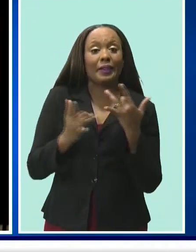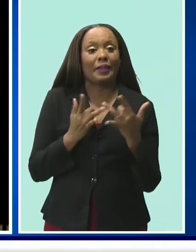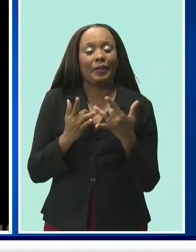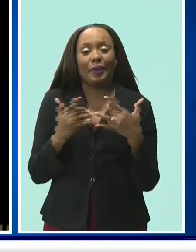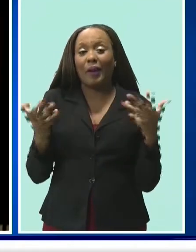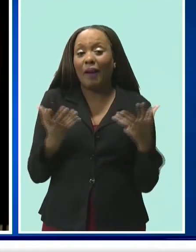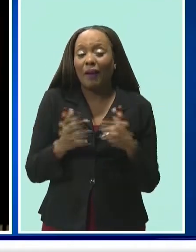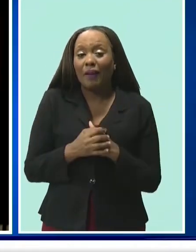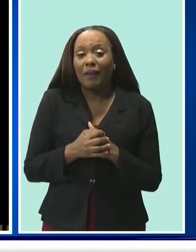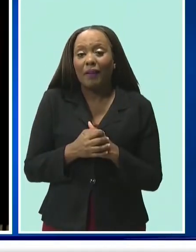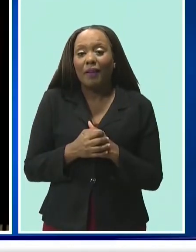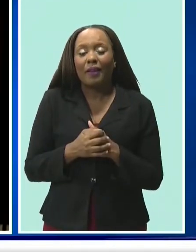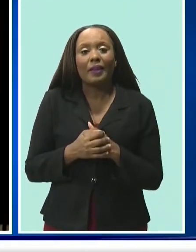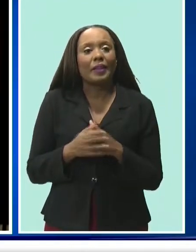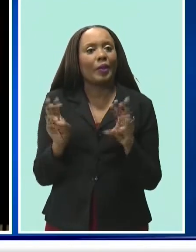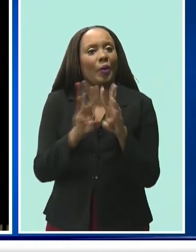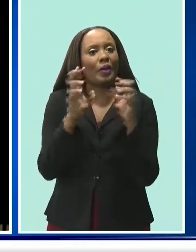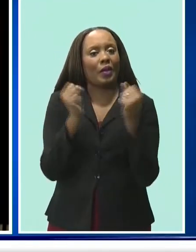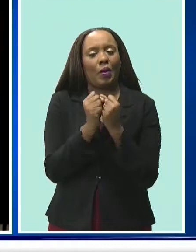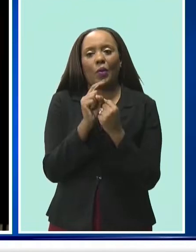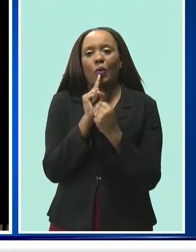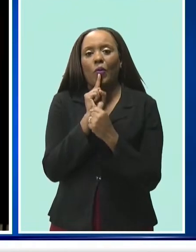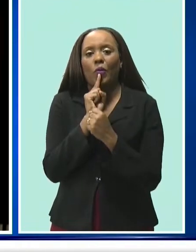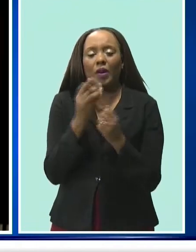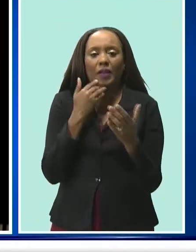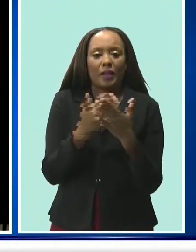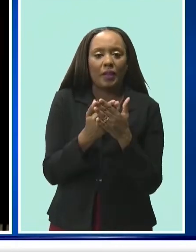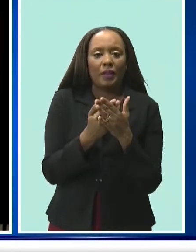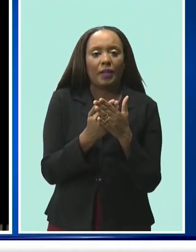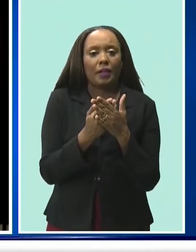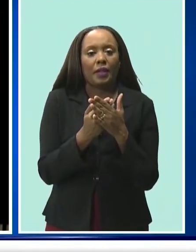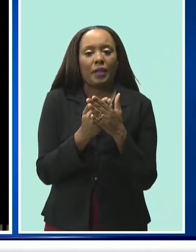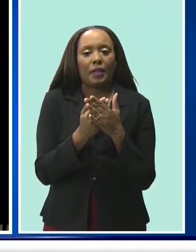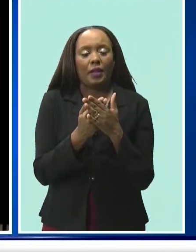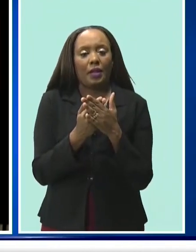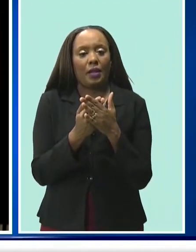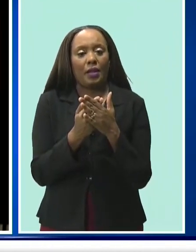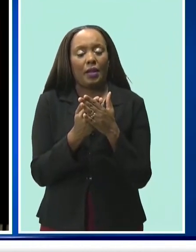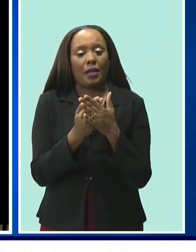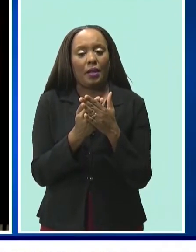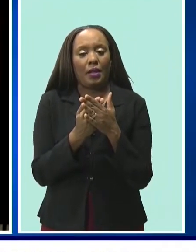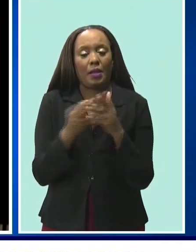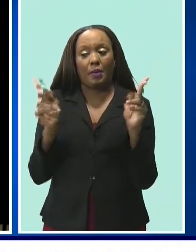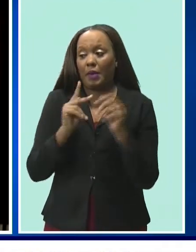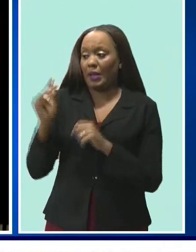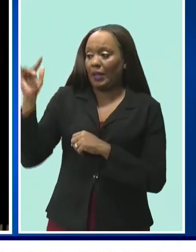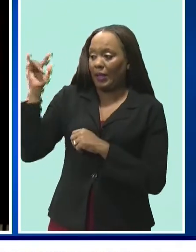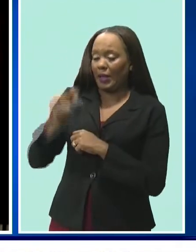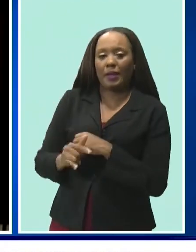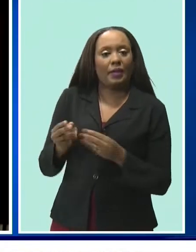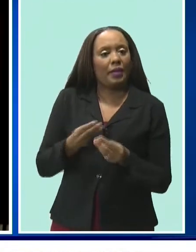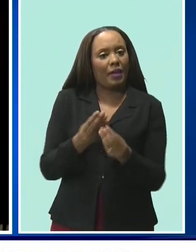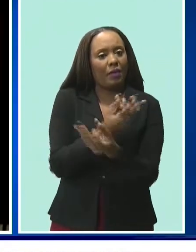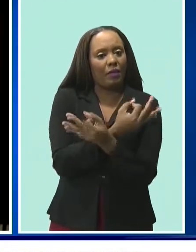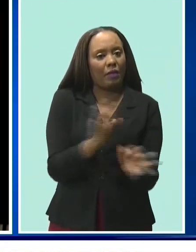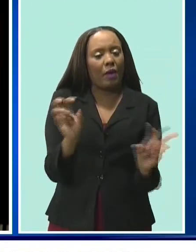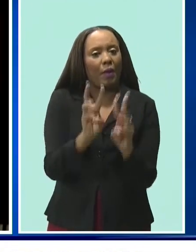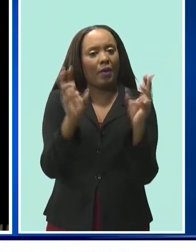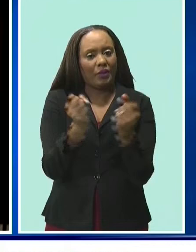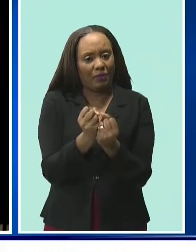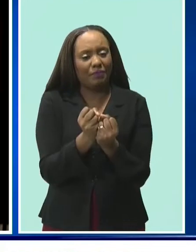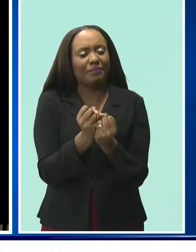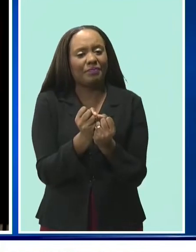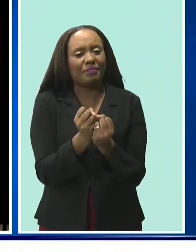is the initiative of the workshop, where an investment is being made back into the local community from these persons who